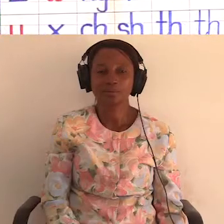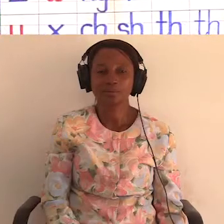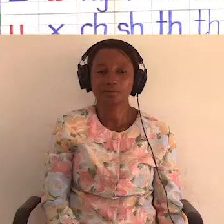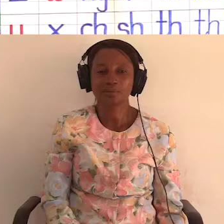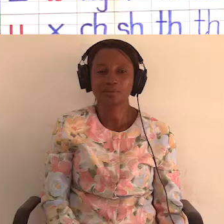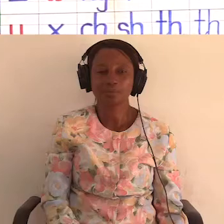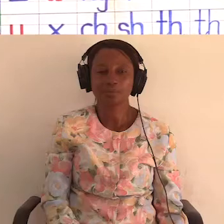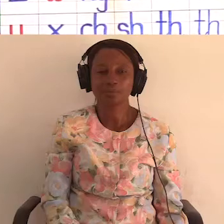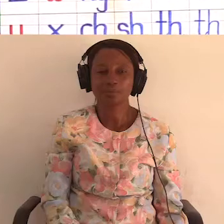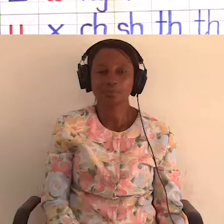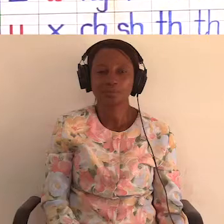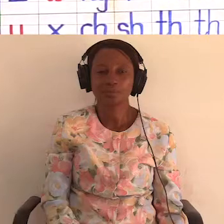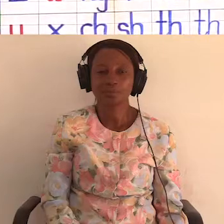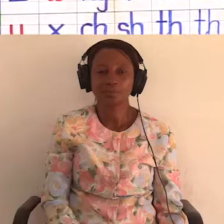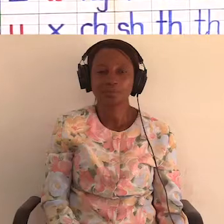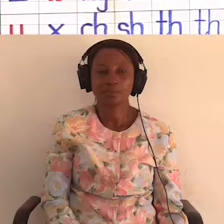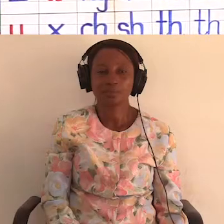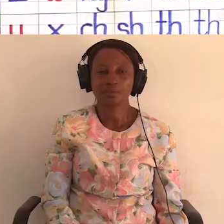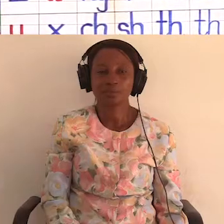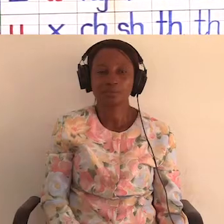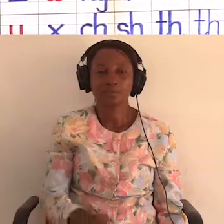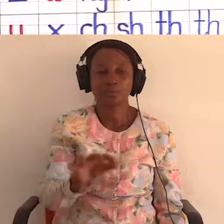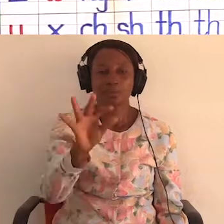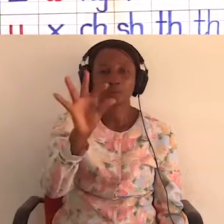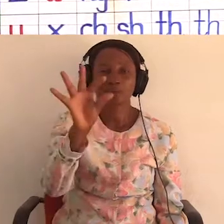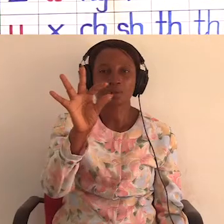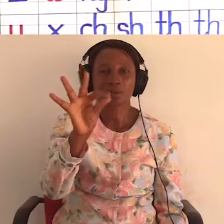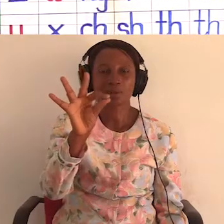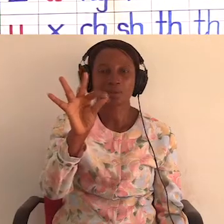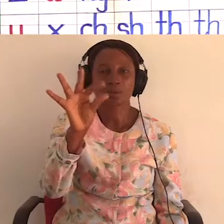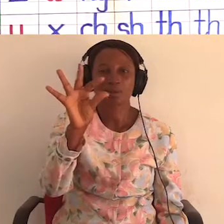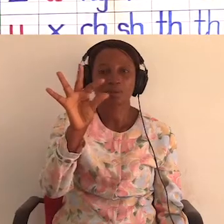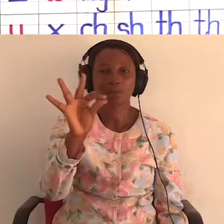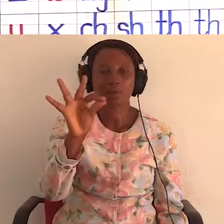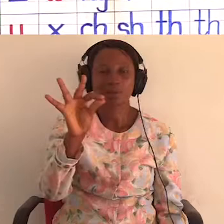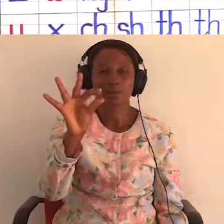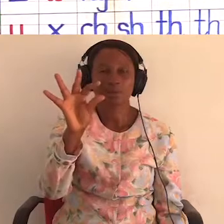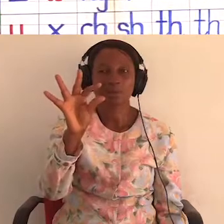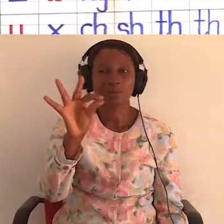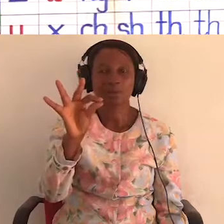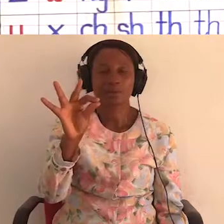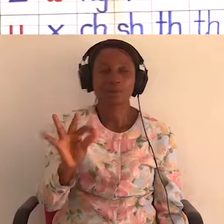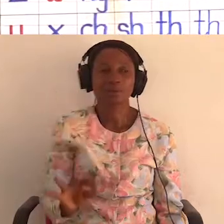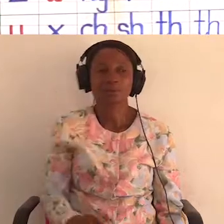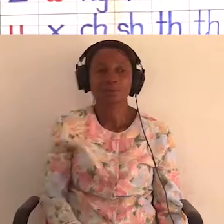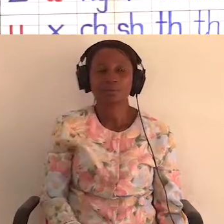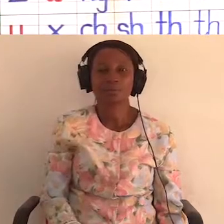Sound. What sound is this? T, t, t.